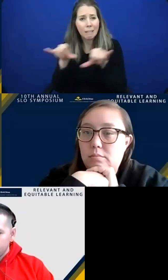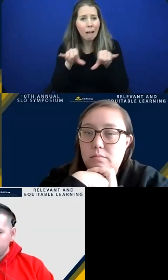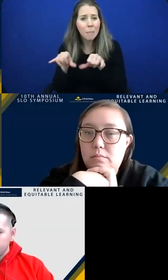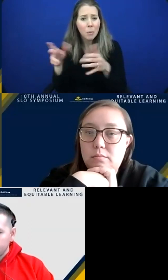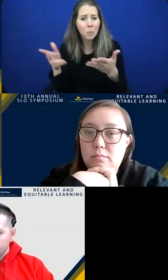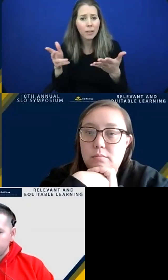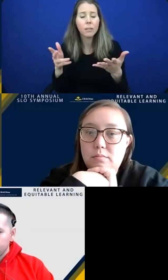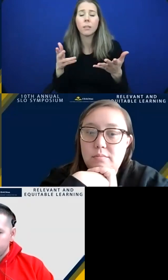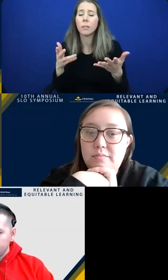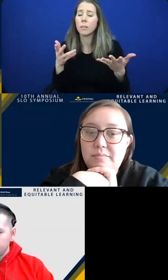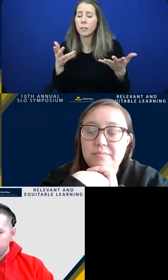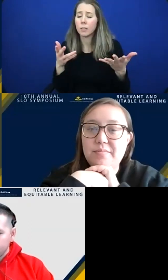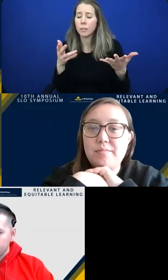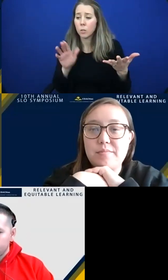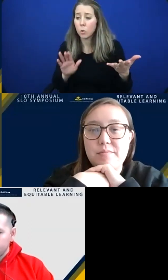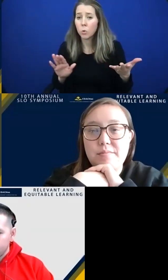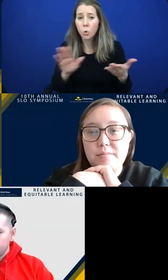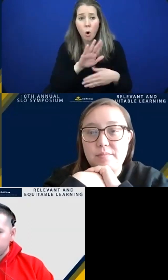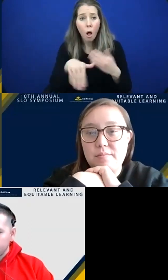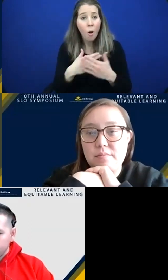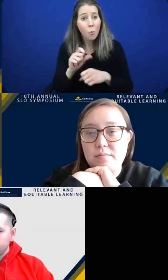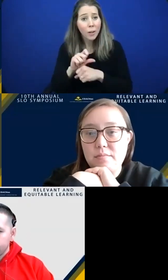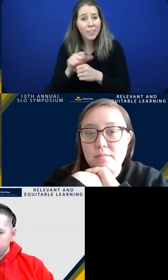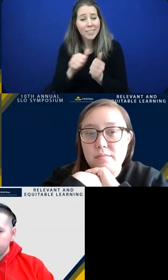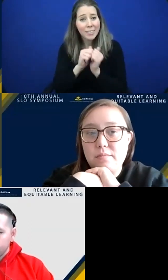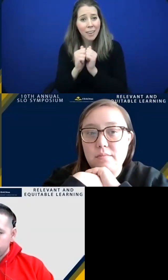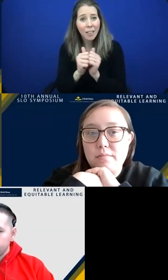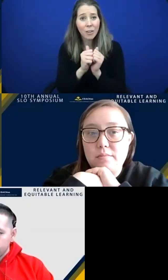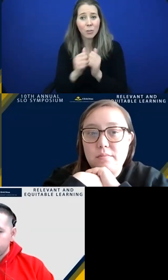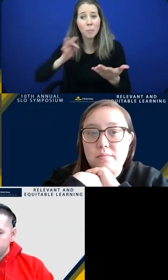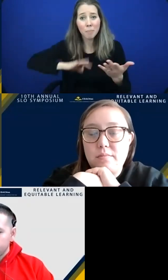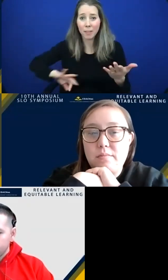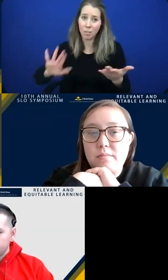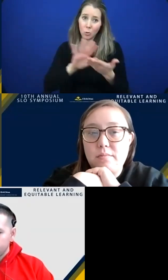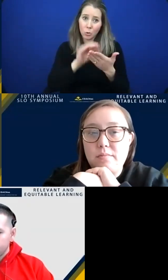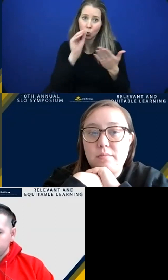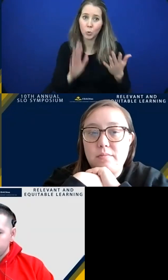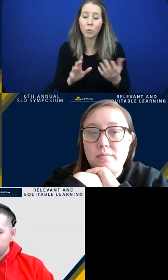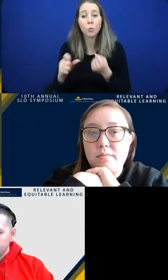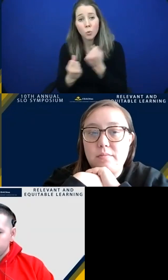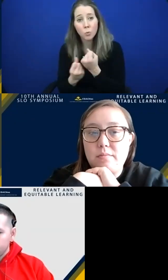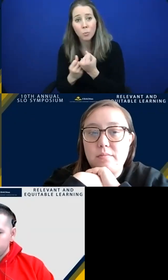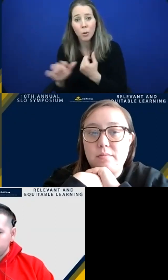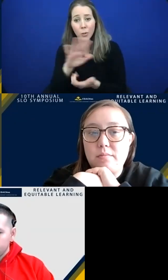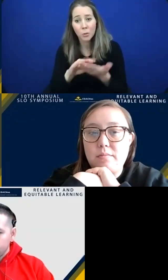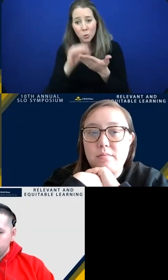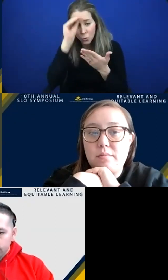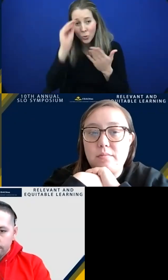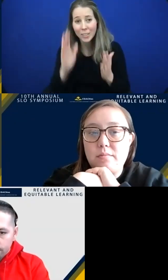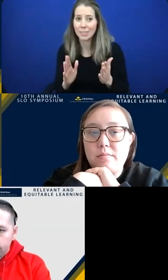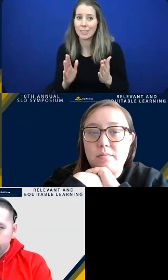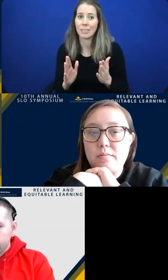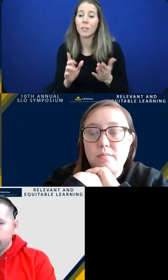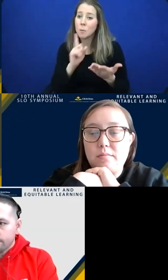is, you're all working together to benefit your students, to support your students. And it is